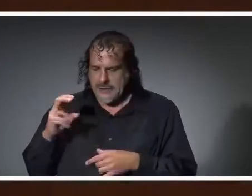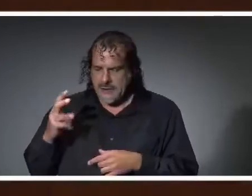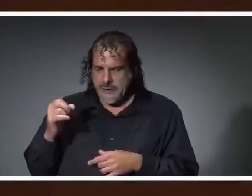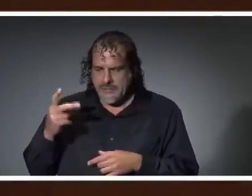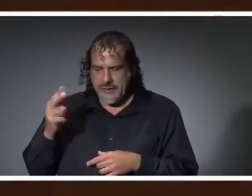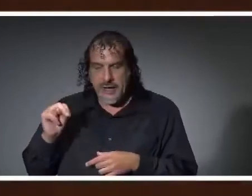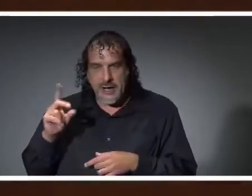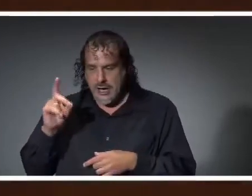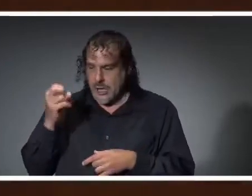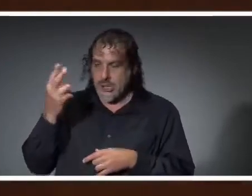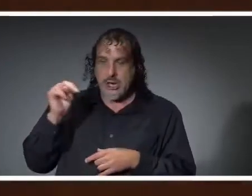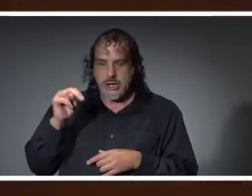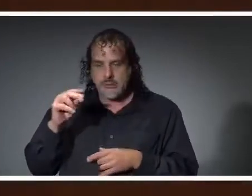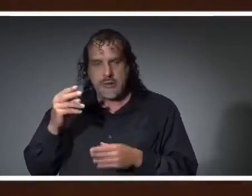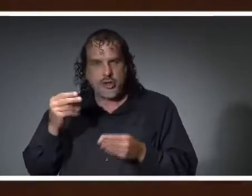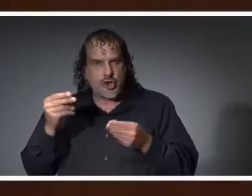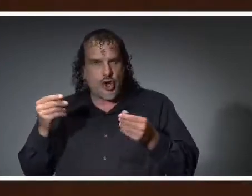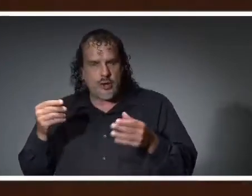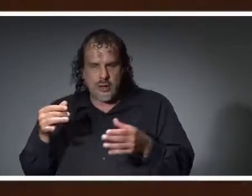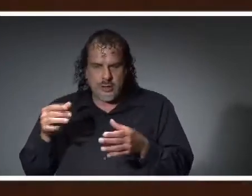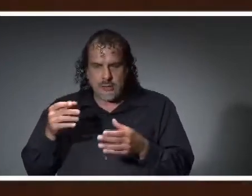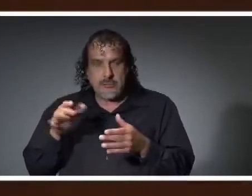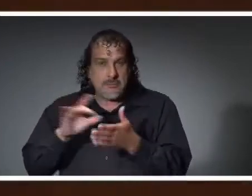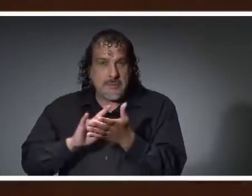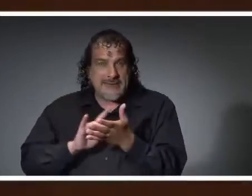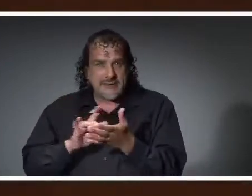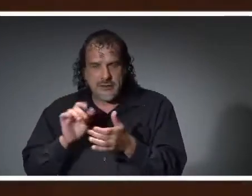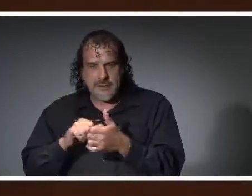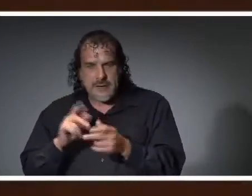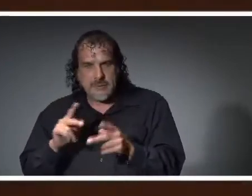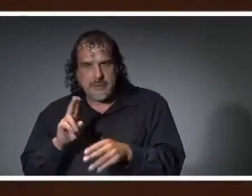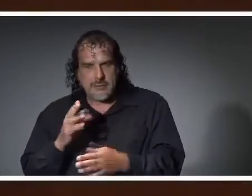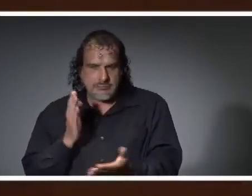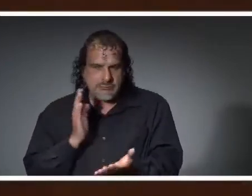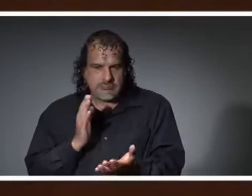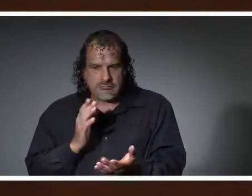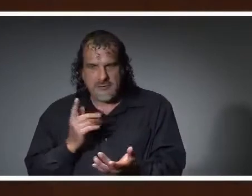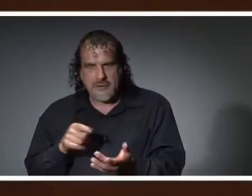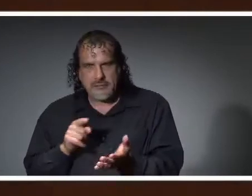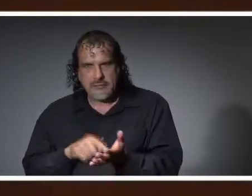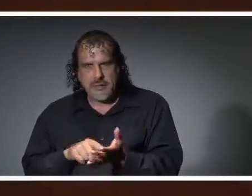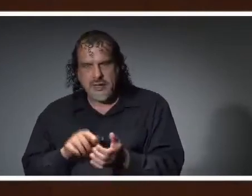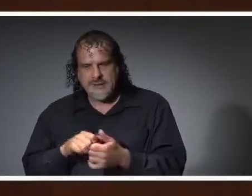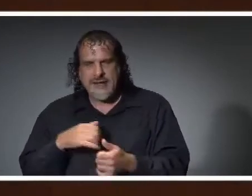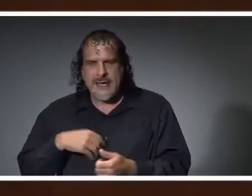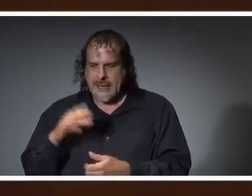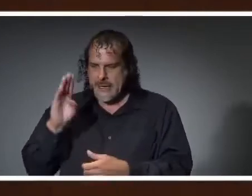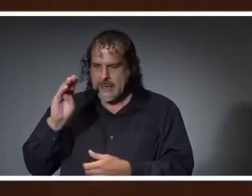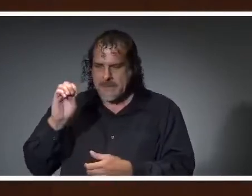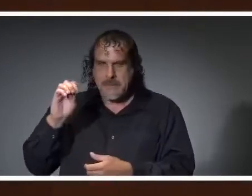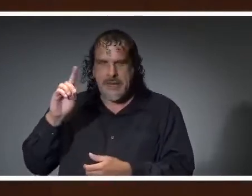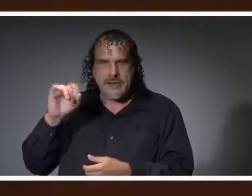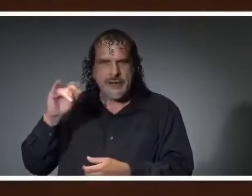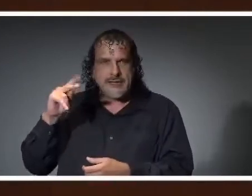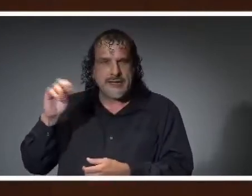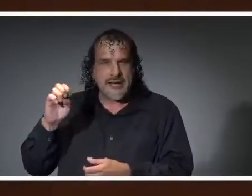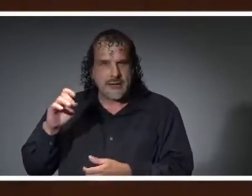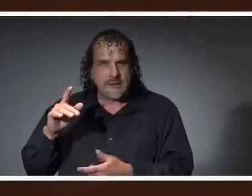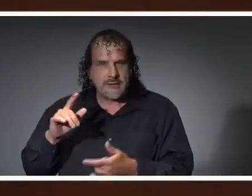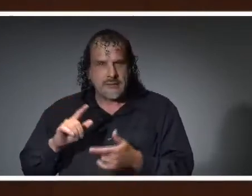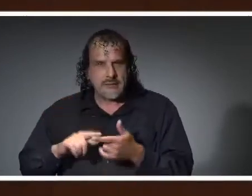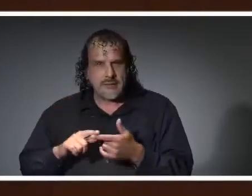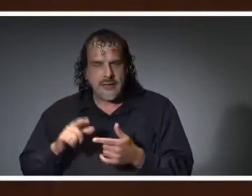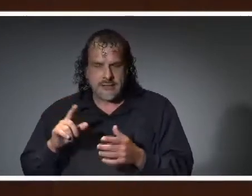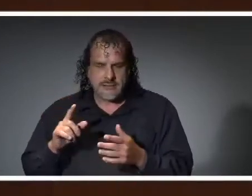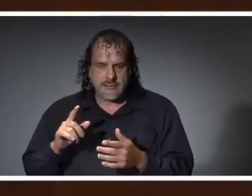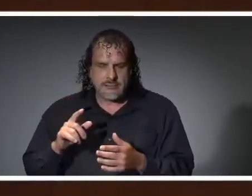are using. Like there's some new evidence out that basically it's like betadine, but it's like in a preparation that's really more appropriate.